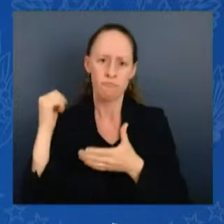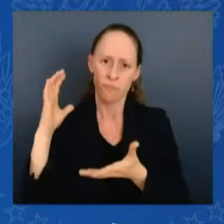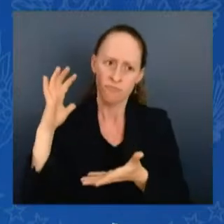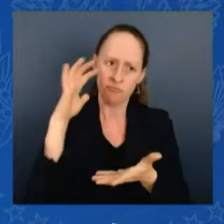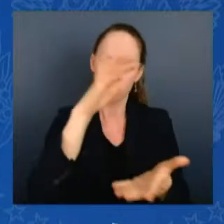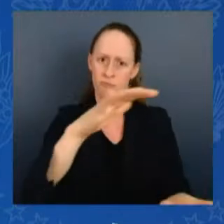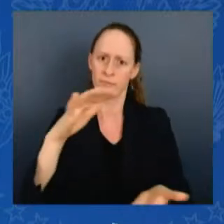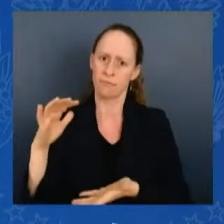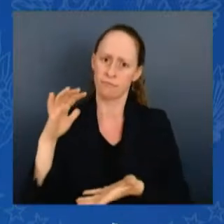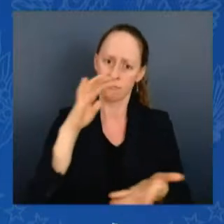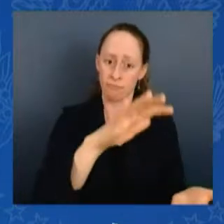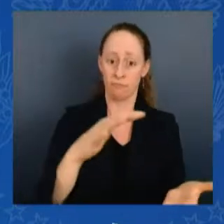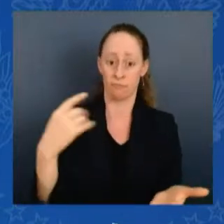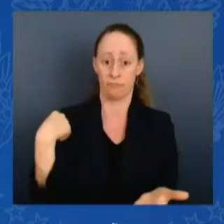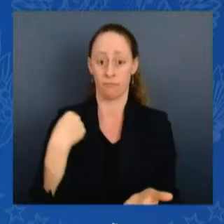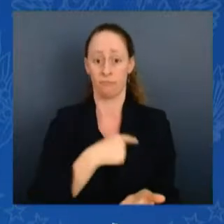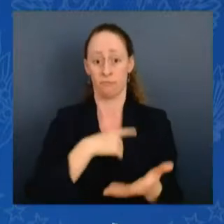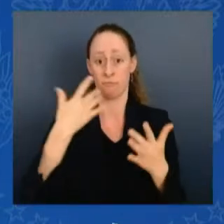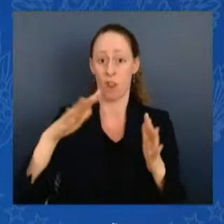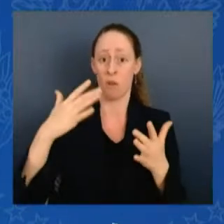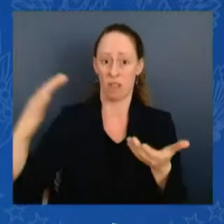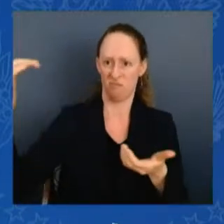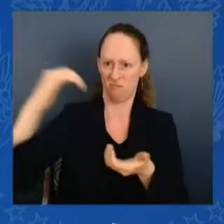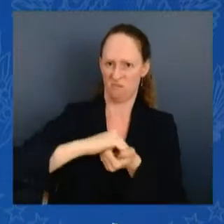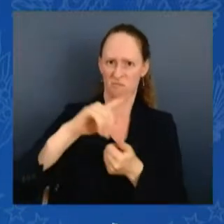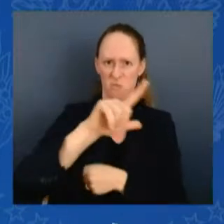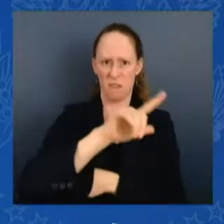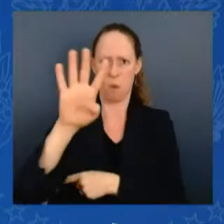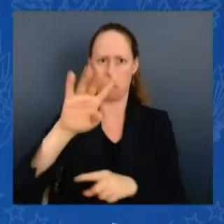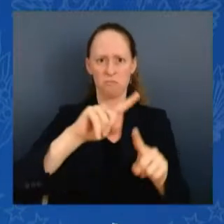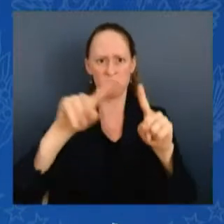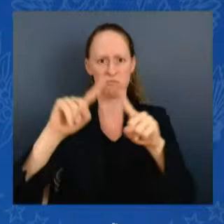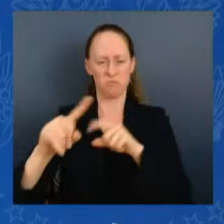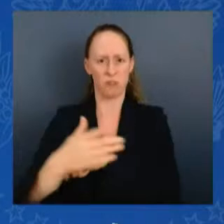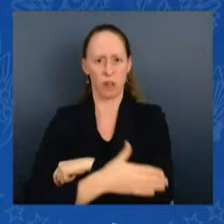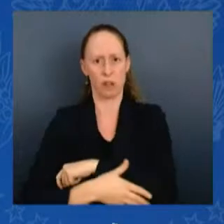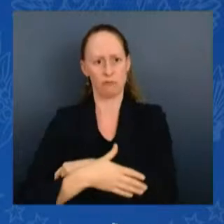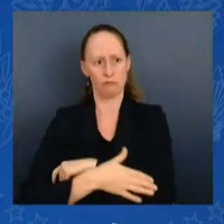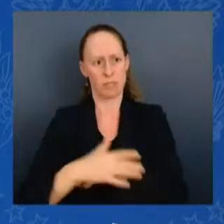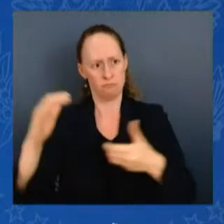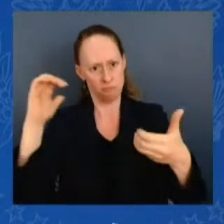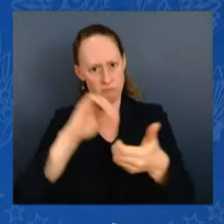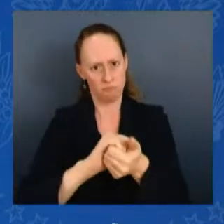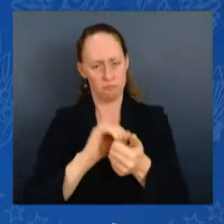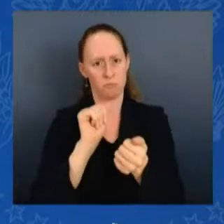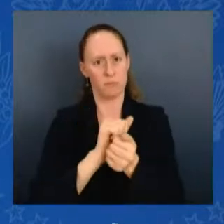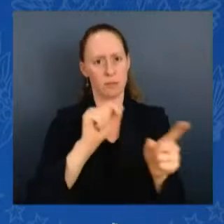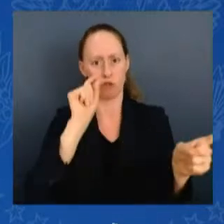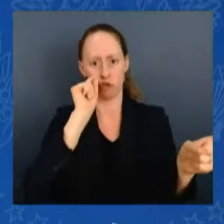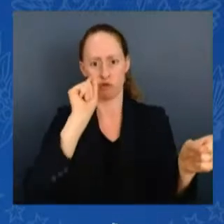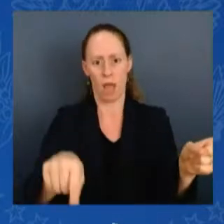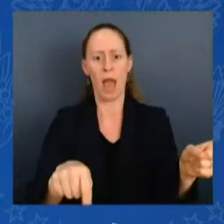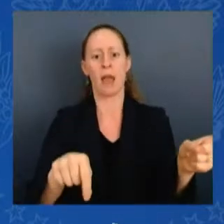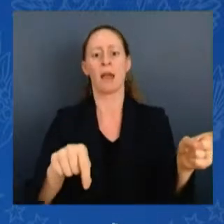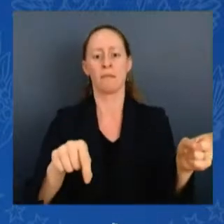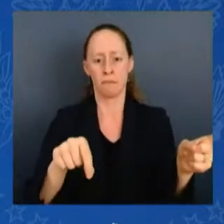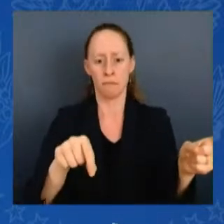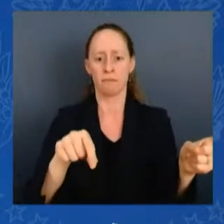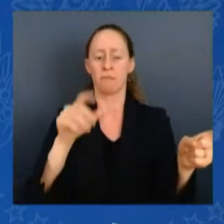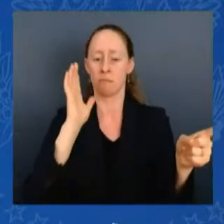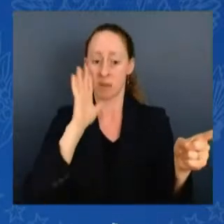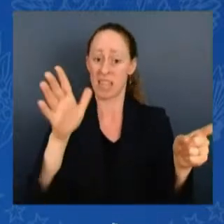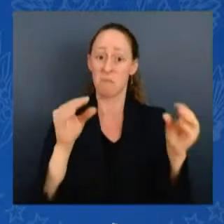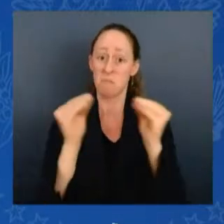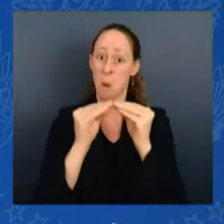signed bilateral security agreements with Ukraine, and more countries will follow. Today, I'm announcing an historic